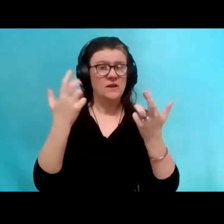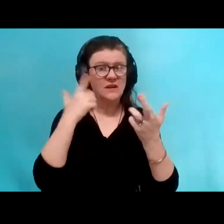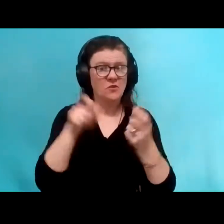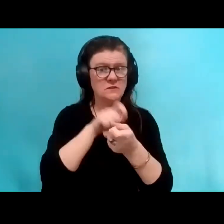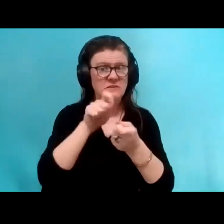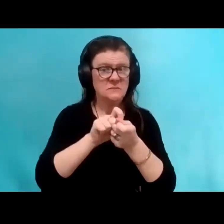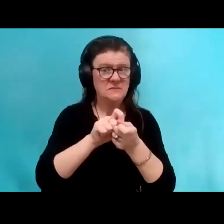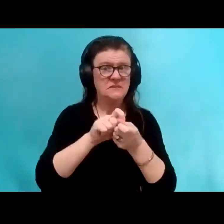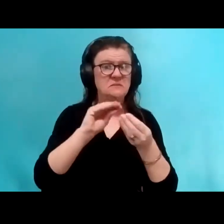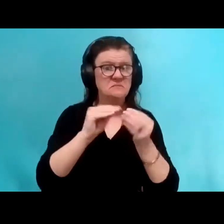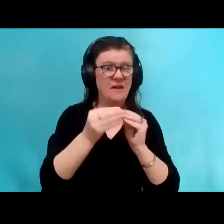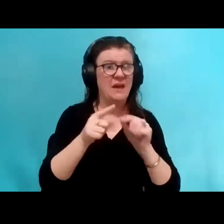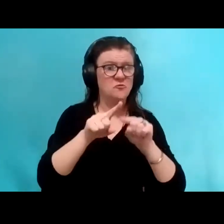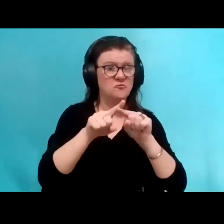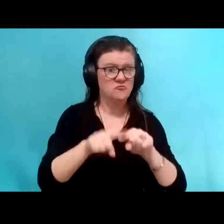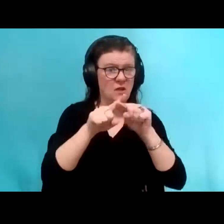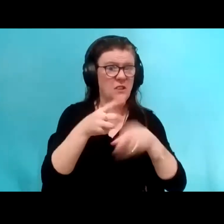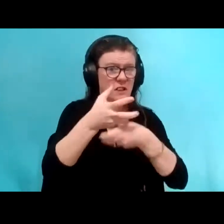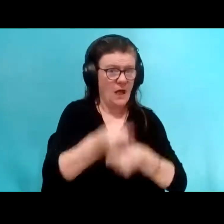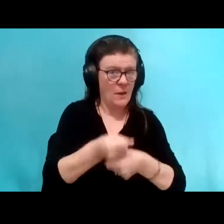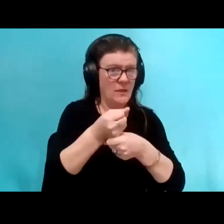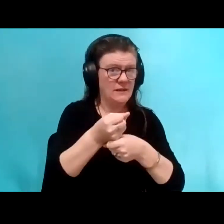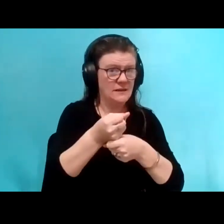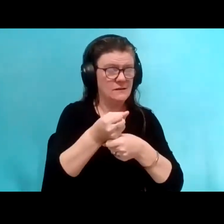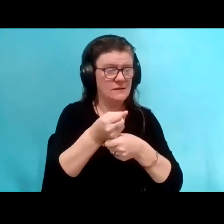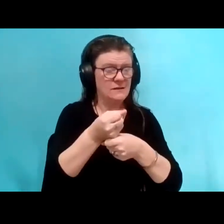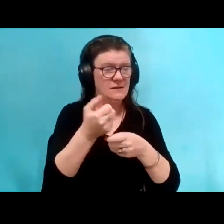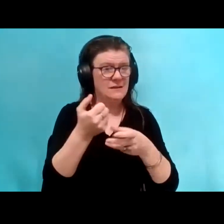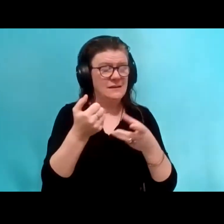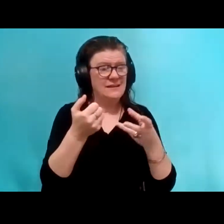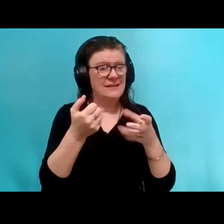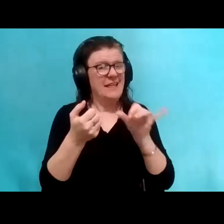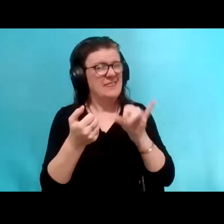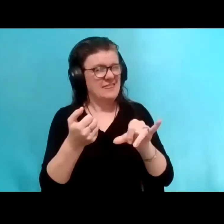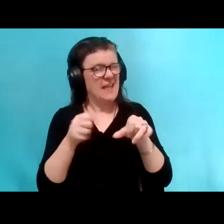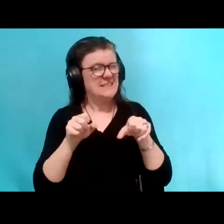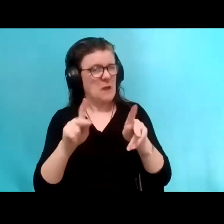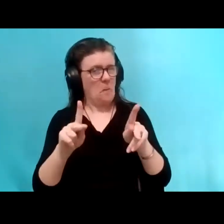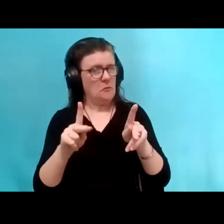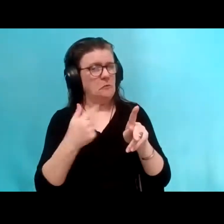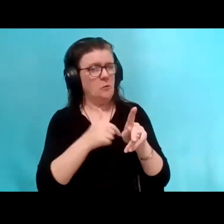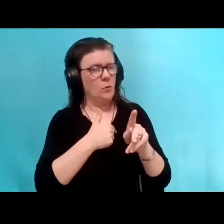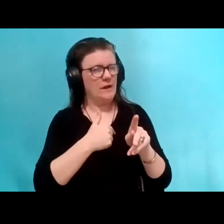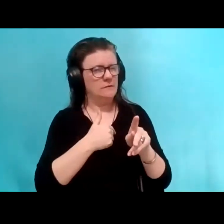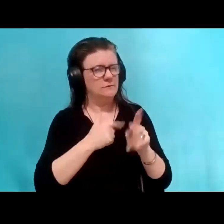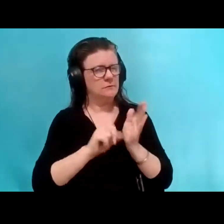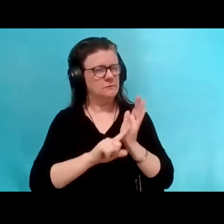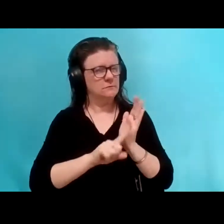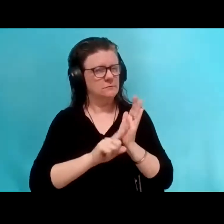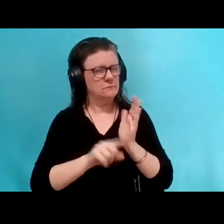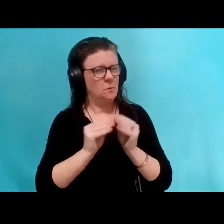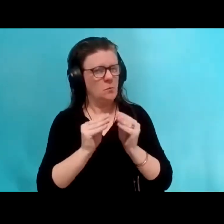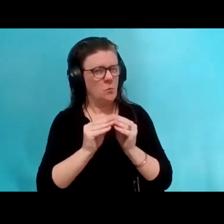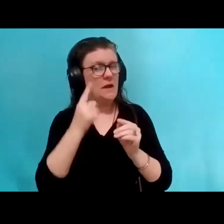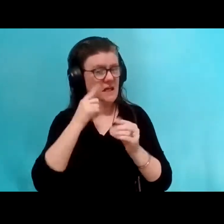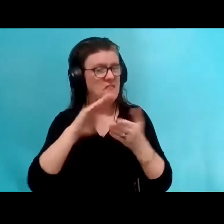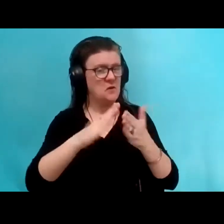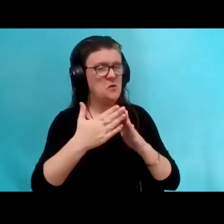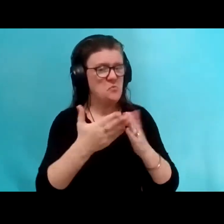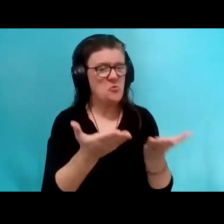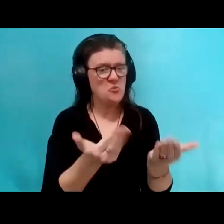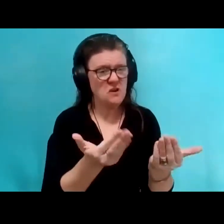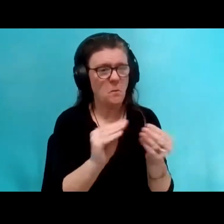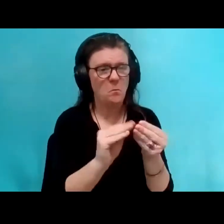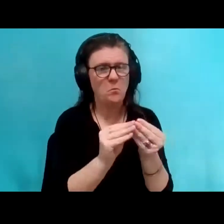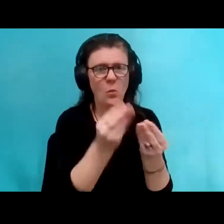and reliability. But I think this is an area of work that really, I think the international community could provide quite a lot